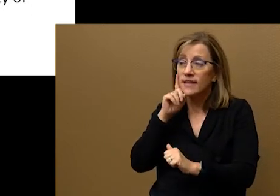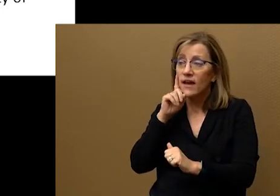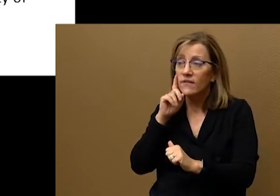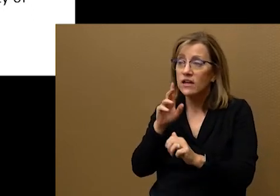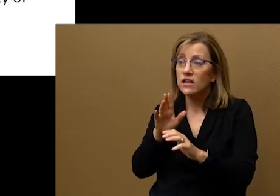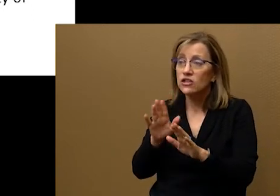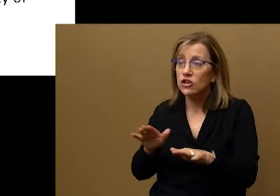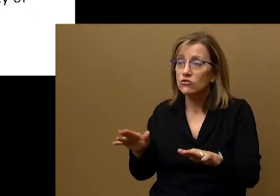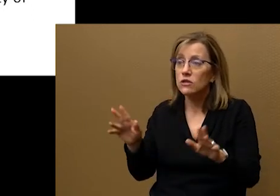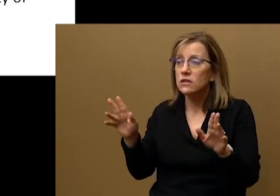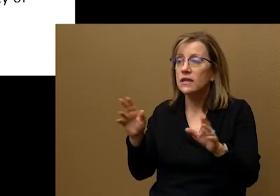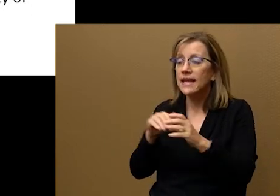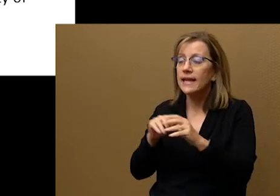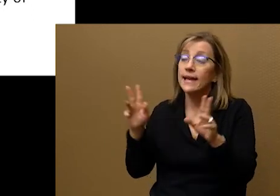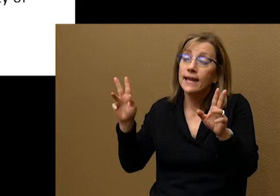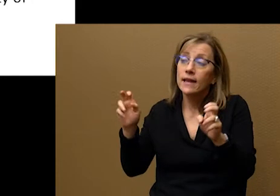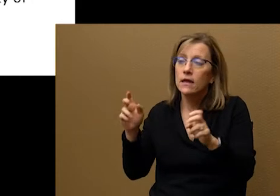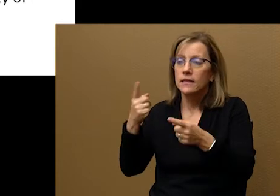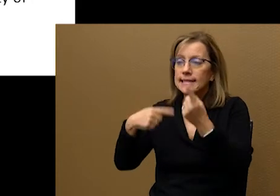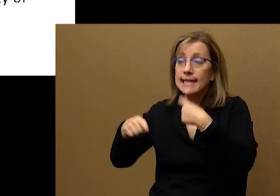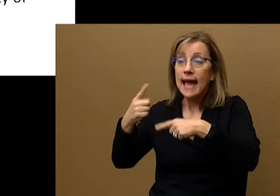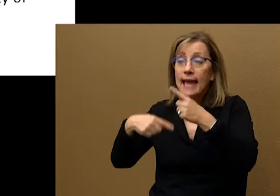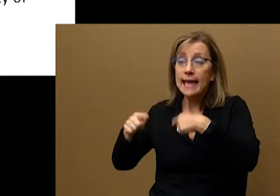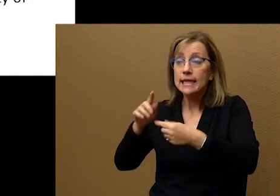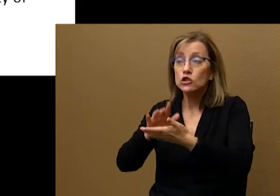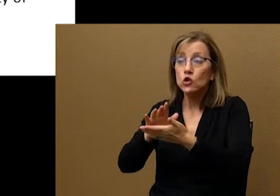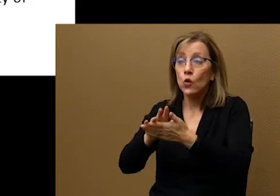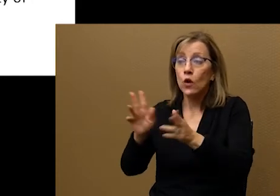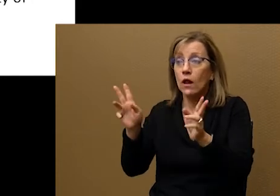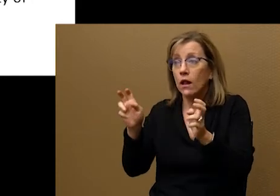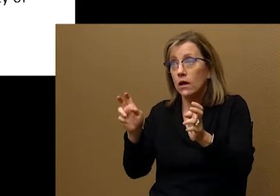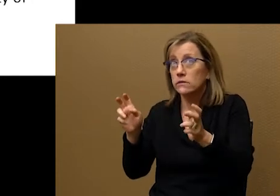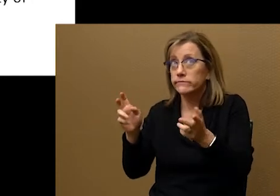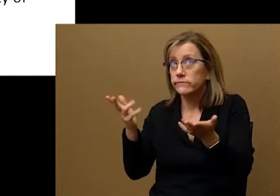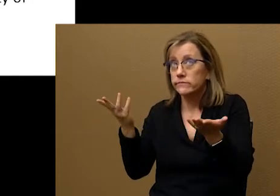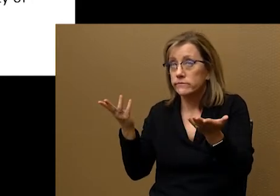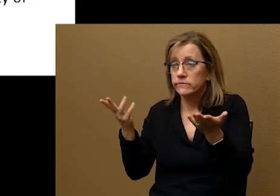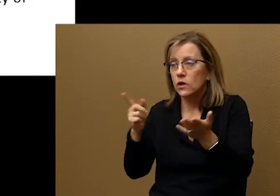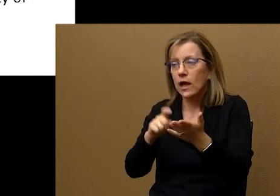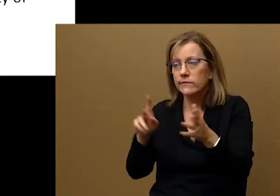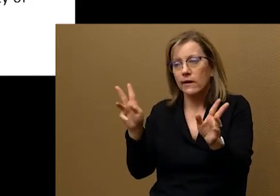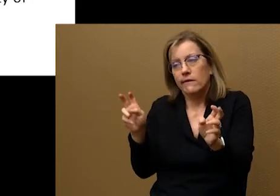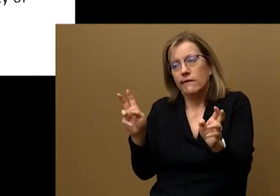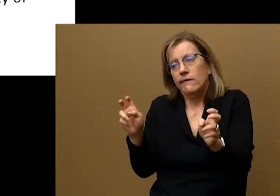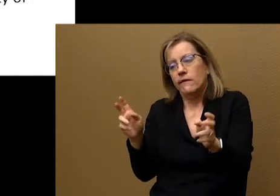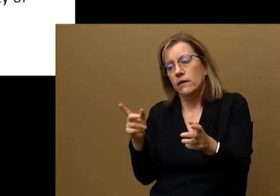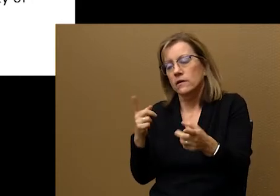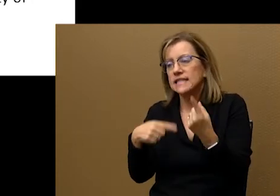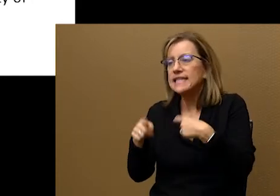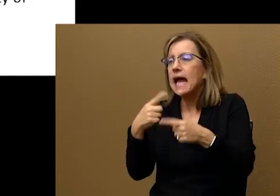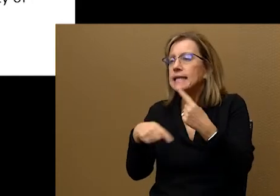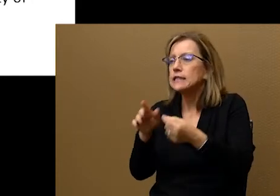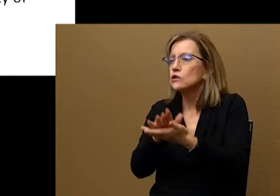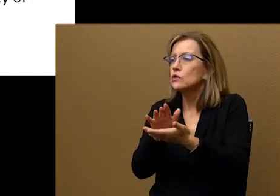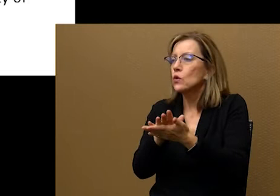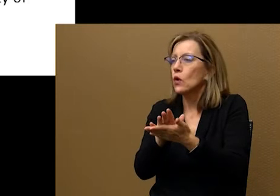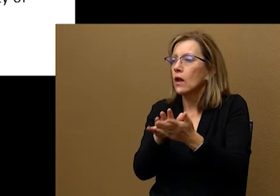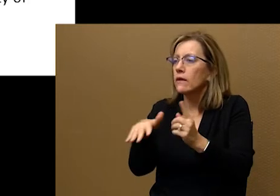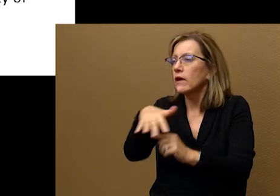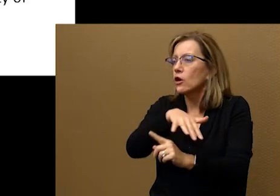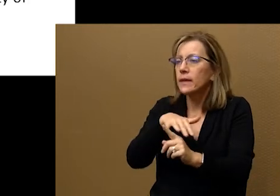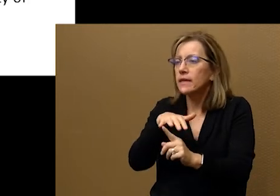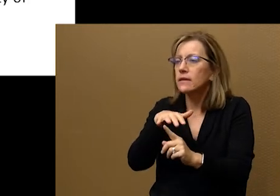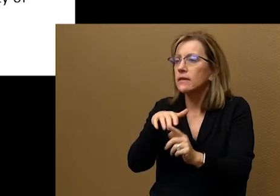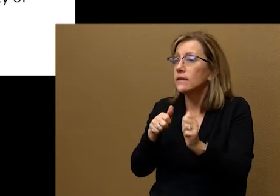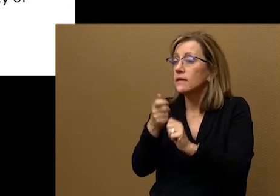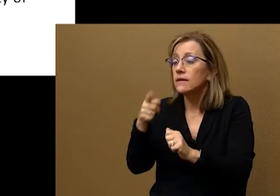Most deaf children in, quote, signing school environments, that has to be in quotes, signing school